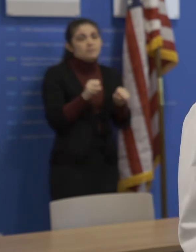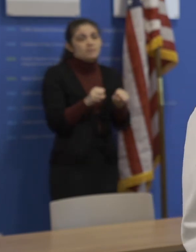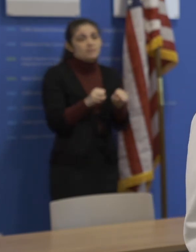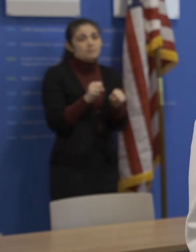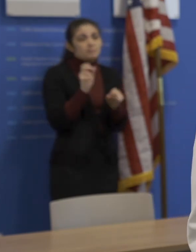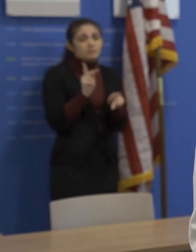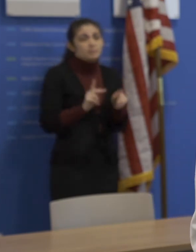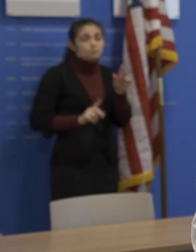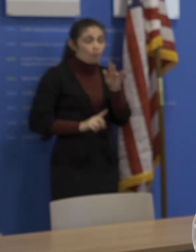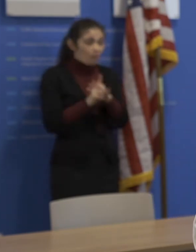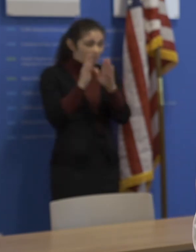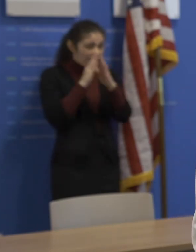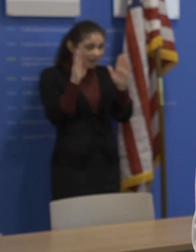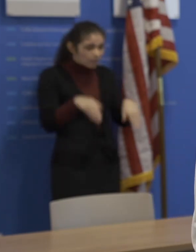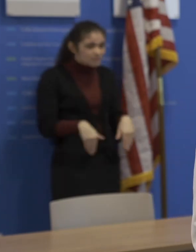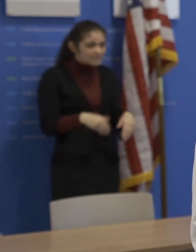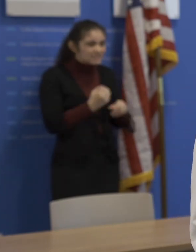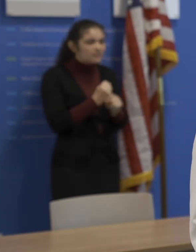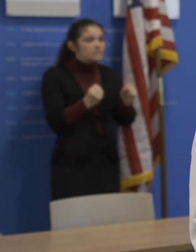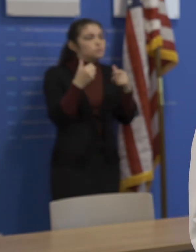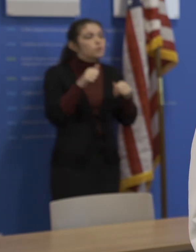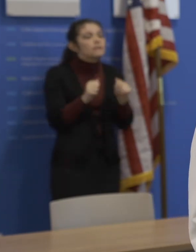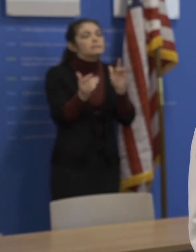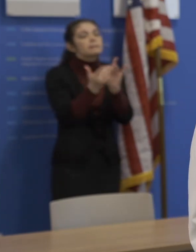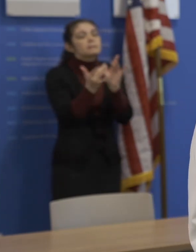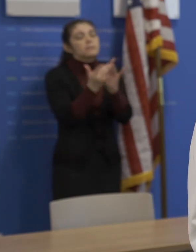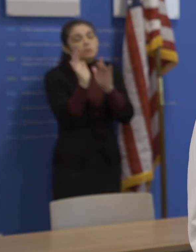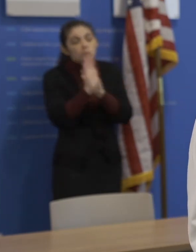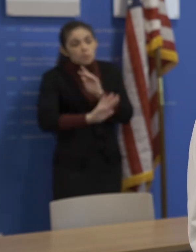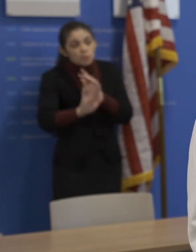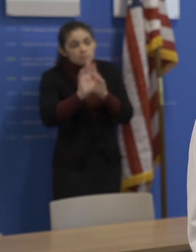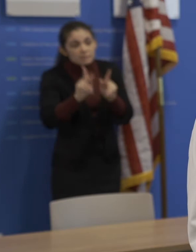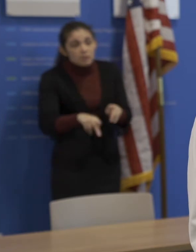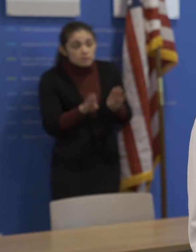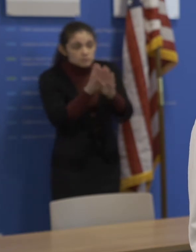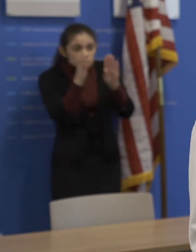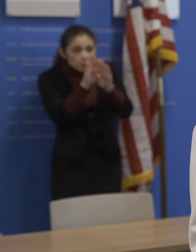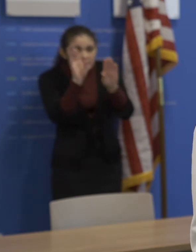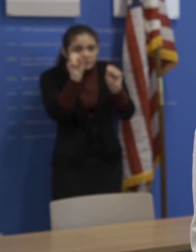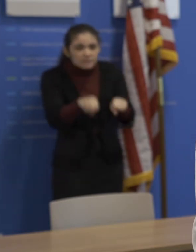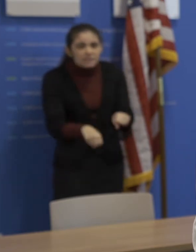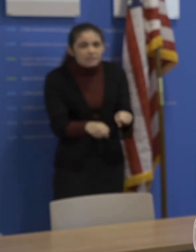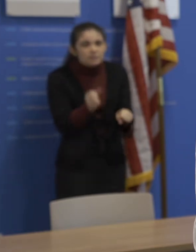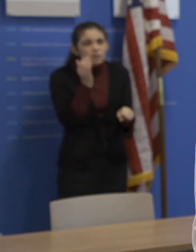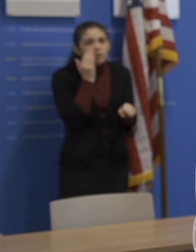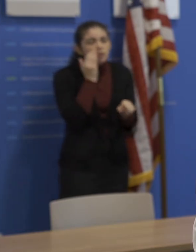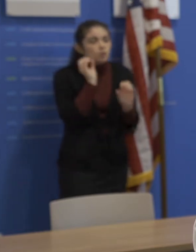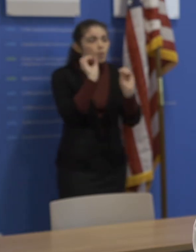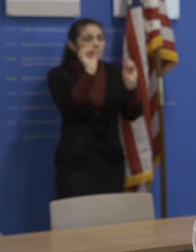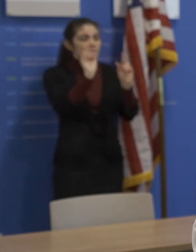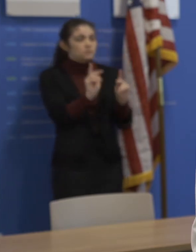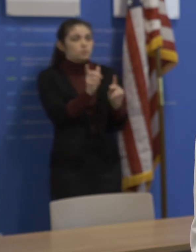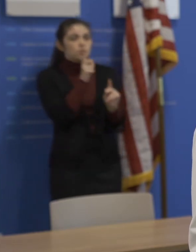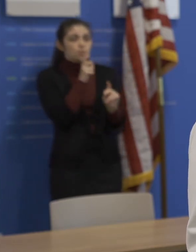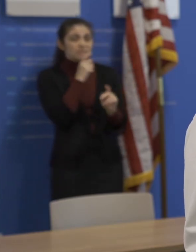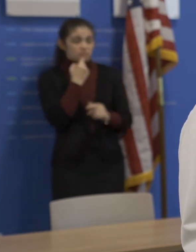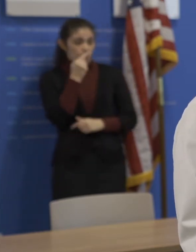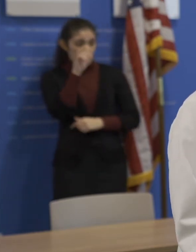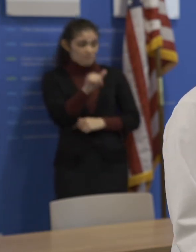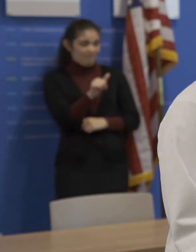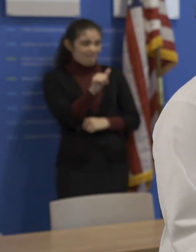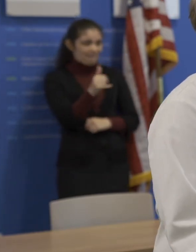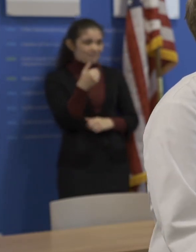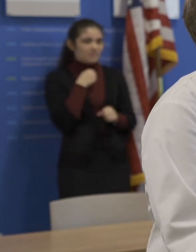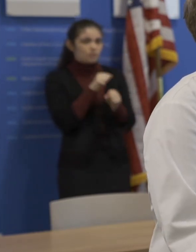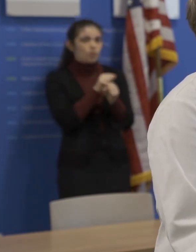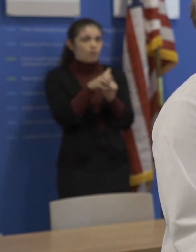sanitarians are going to people's homes and safely trying to make contact with them through doors so that we can make sure that no one who's been diagnosed with this